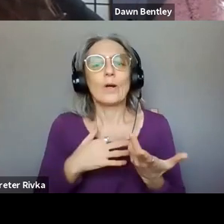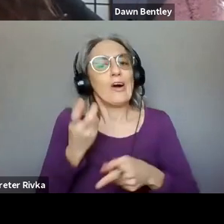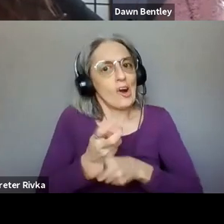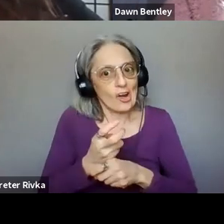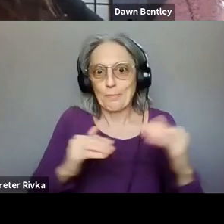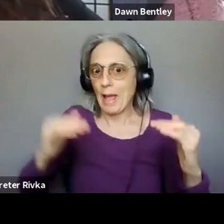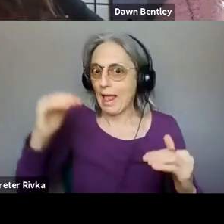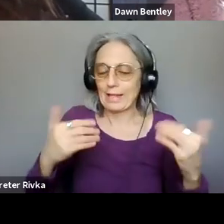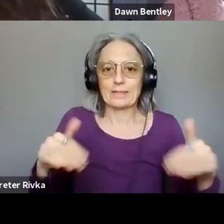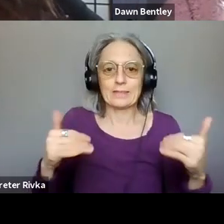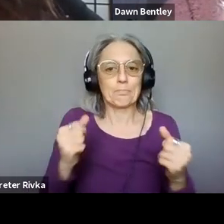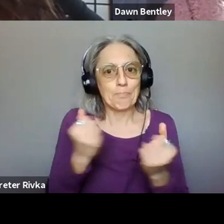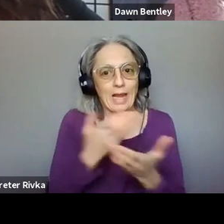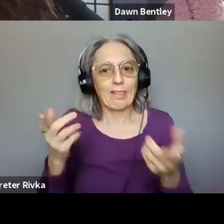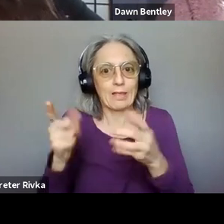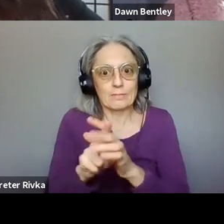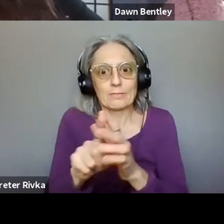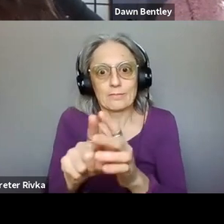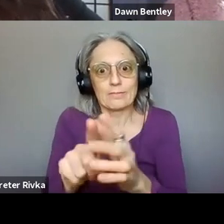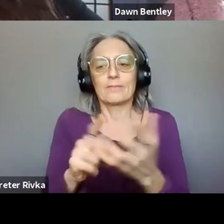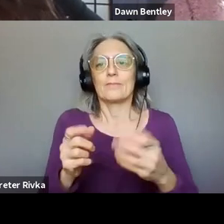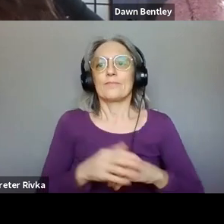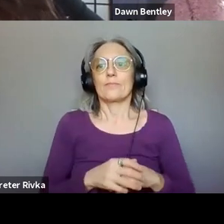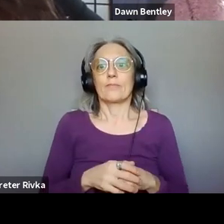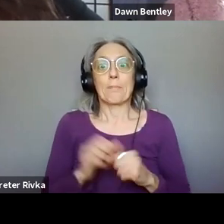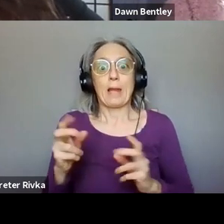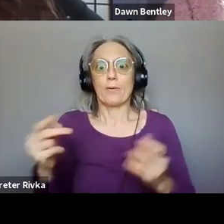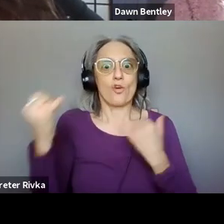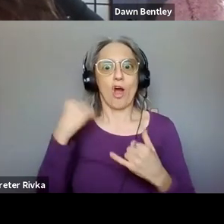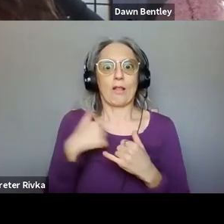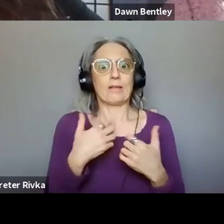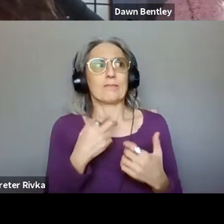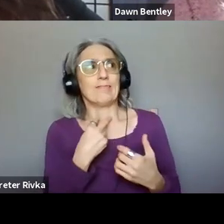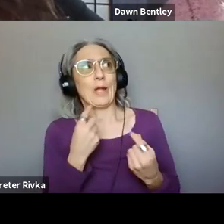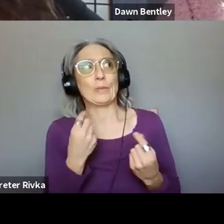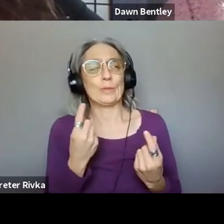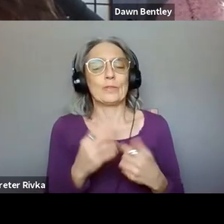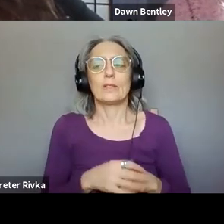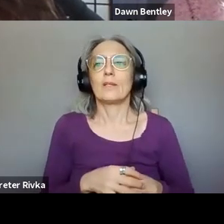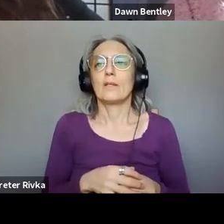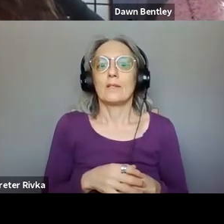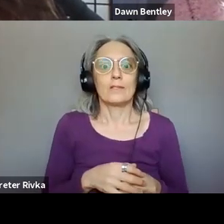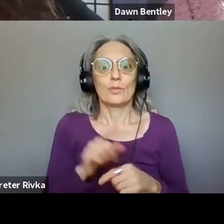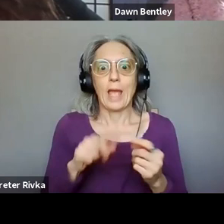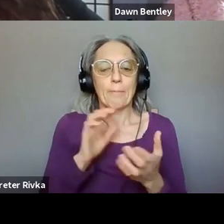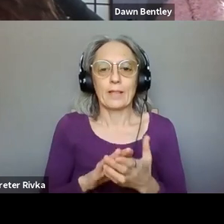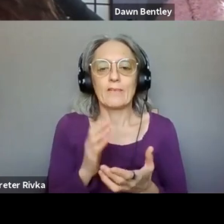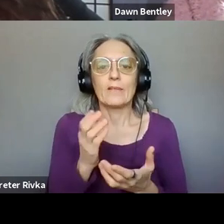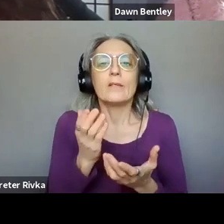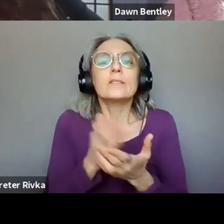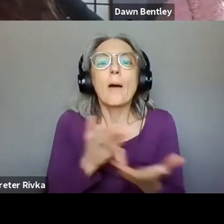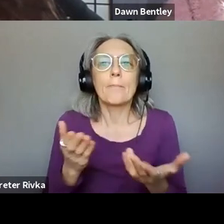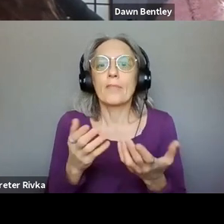we get those calls, and I mean, you wouldn't believe some of the things that happen. I mean, they go to the store and